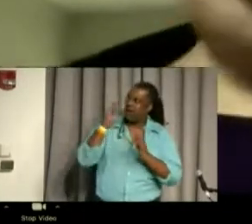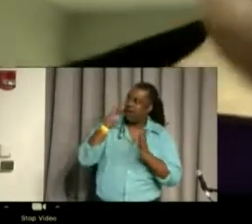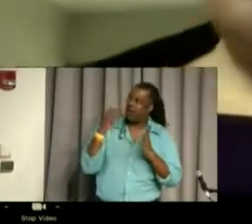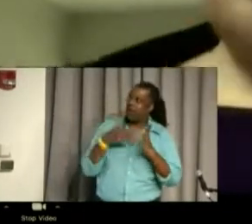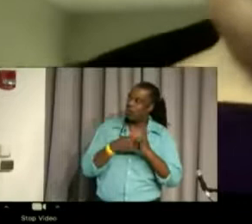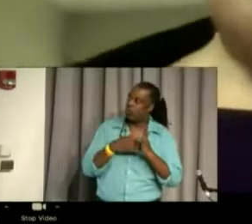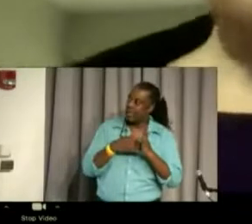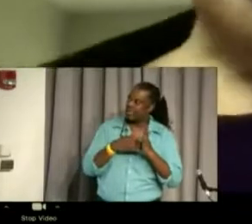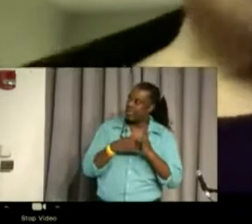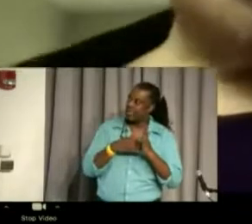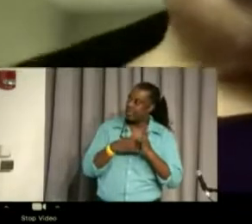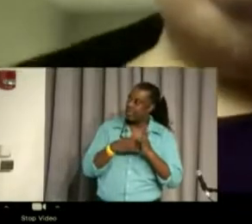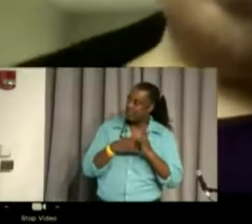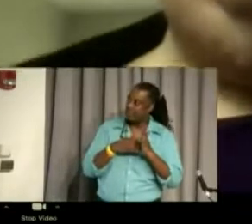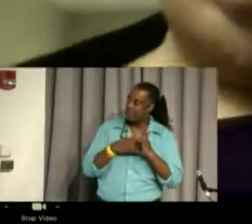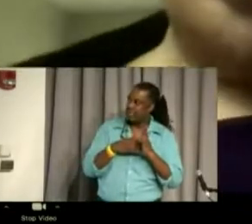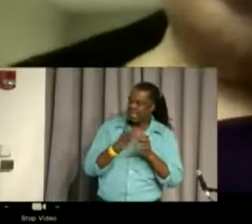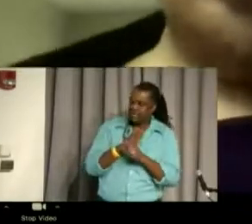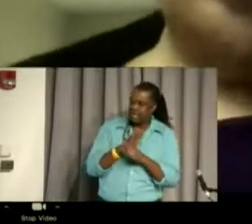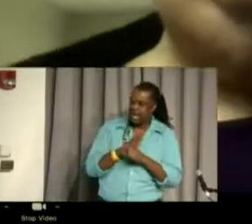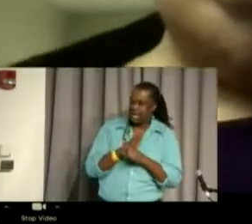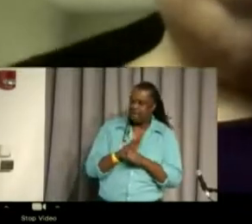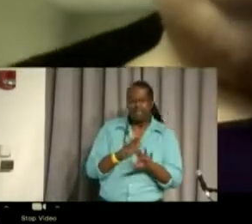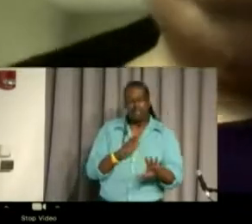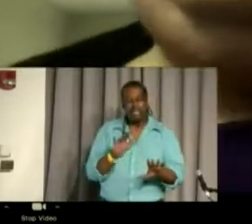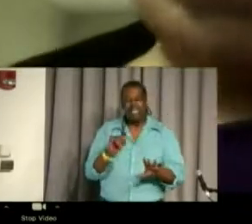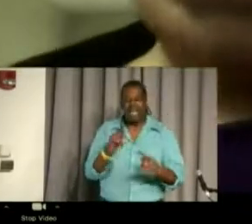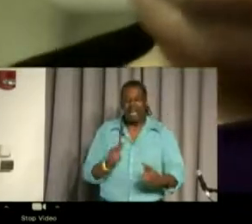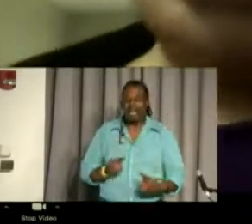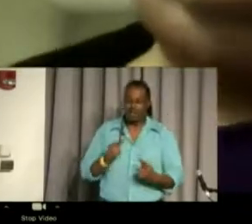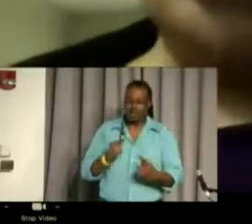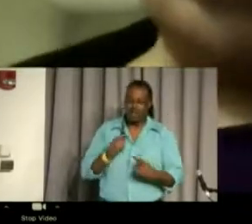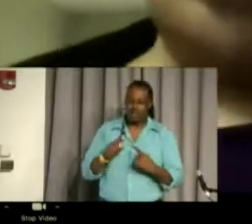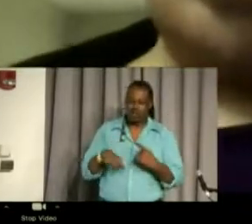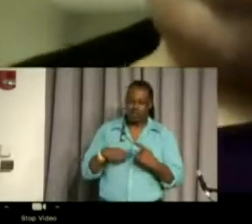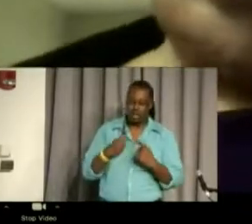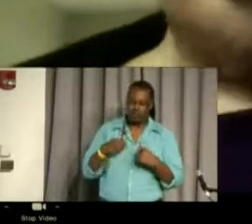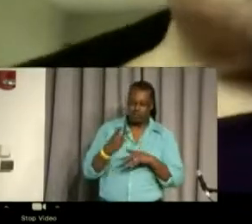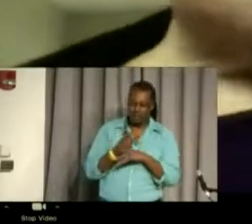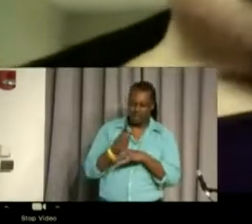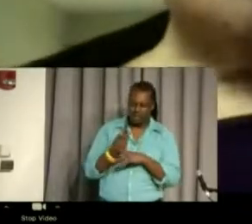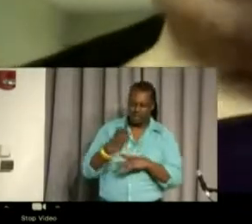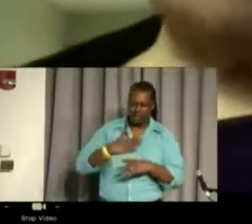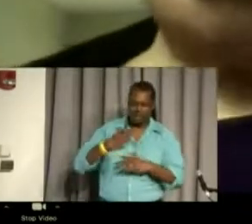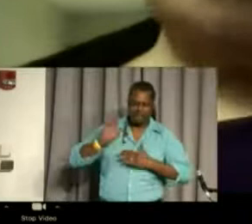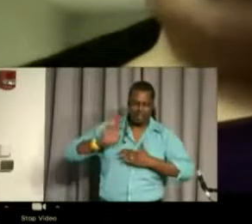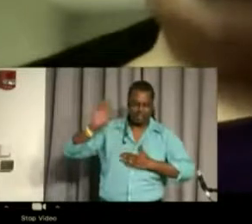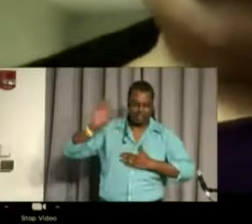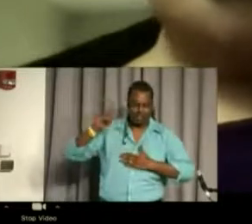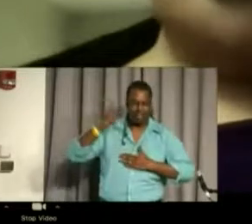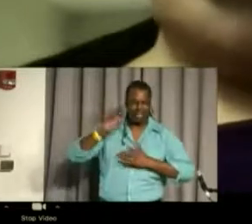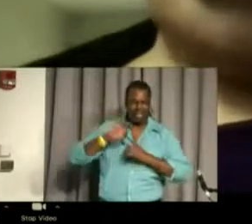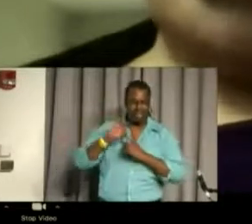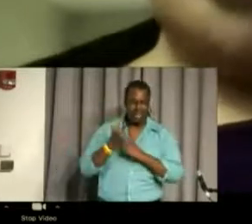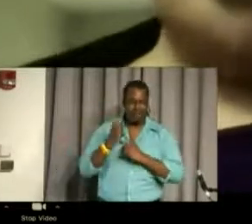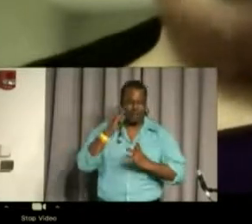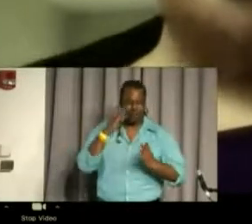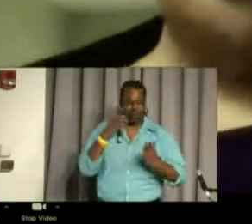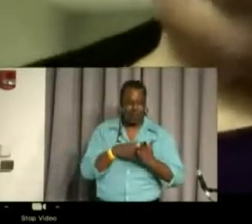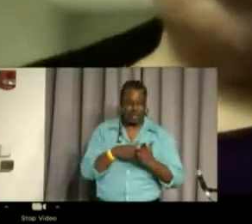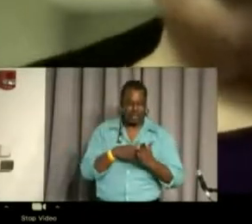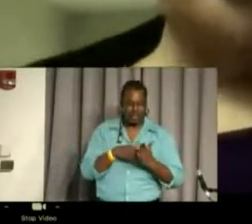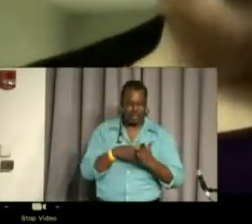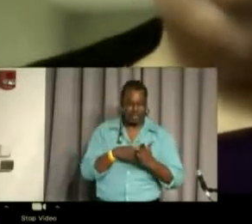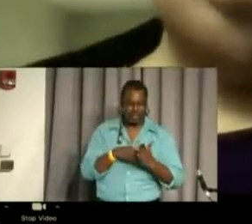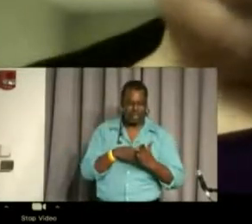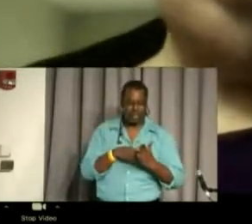racism gets it. And I struggled with that while I was trying to figure out my testimony. Because environmental racism is a very